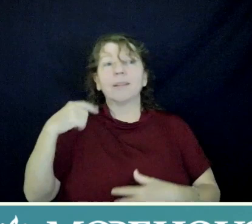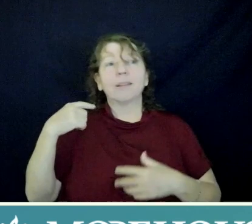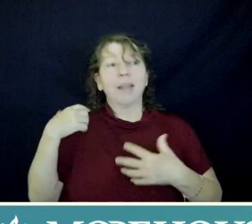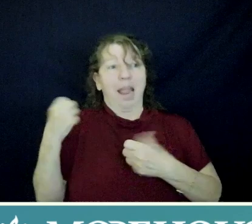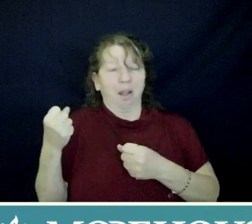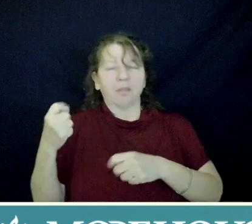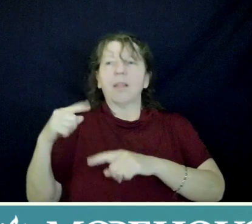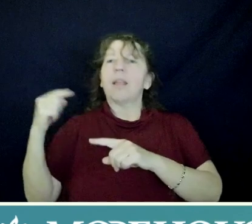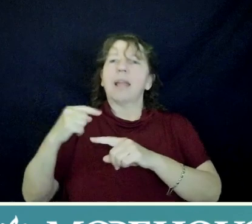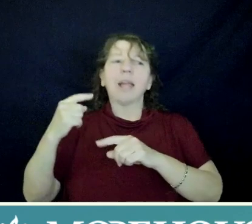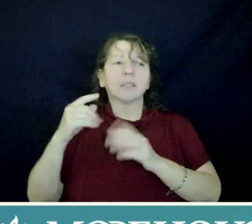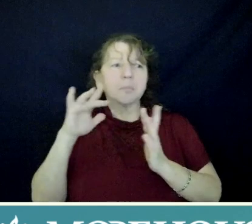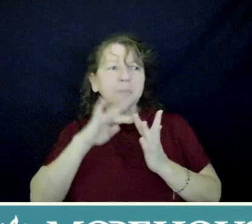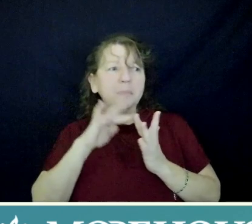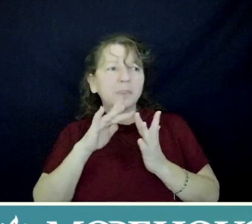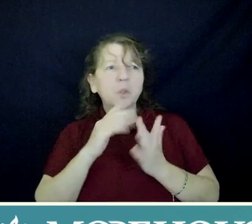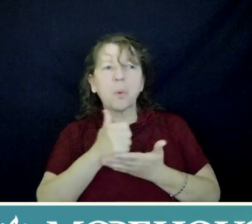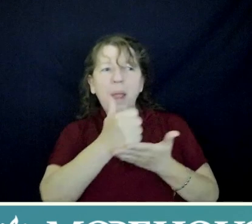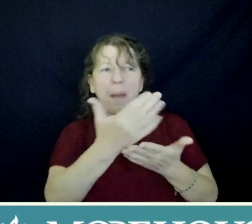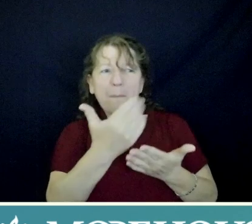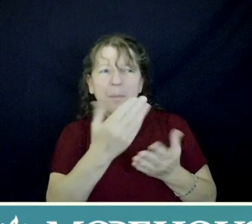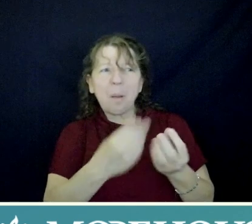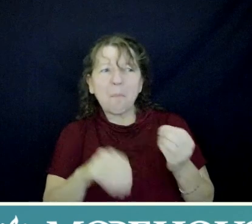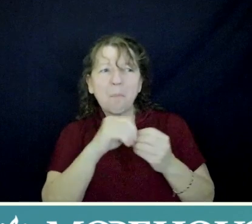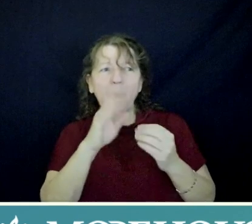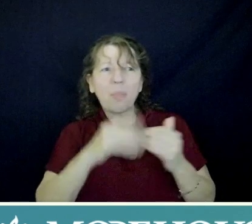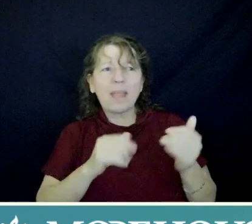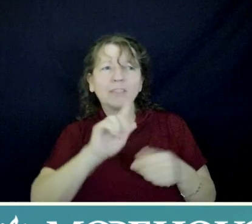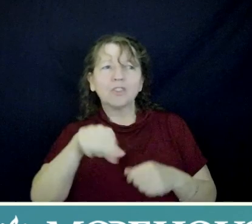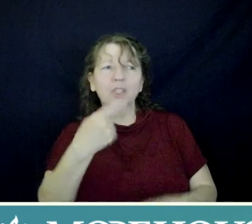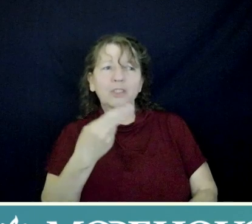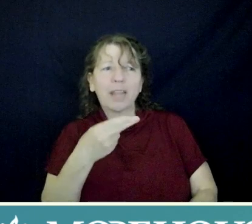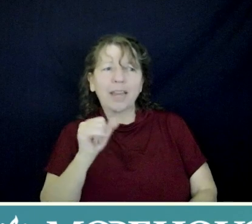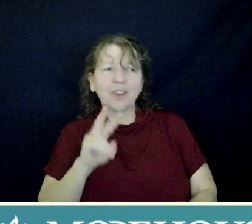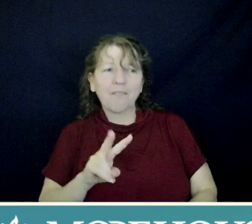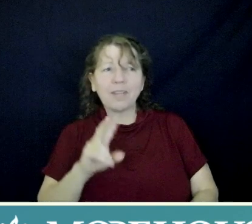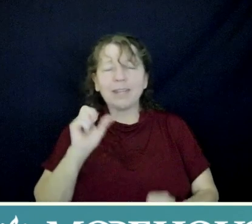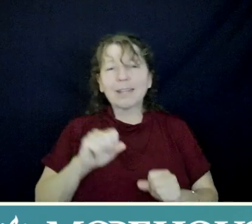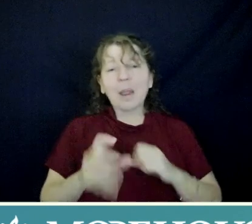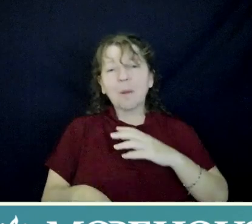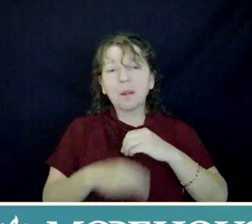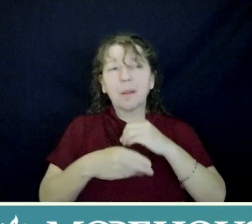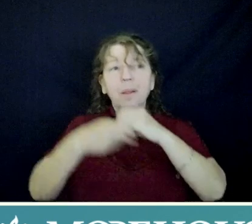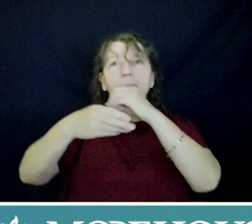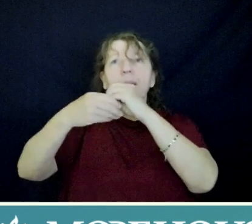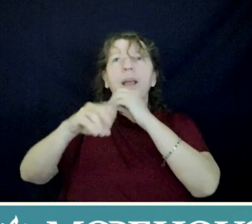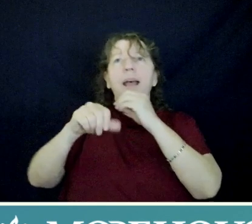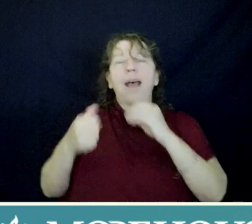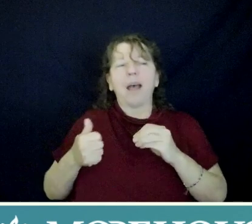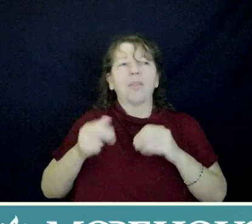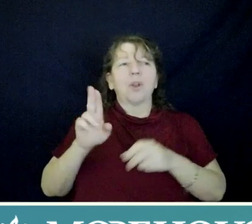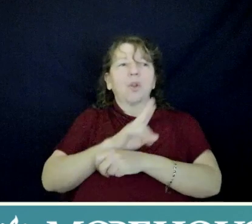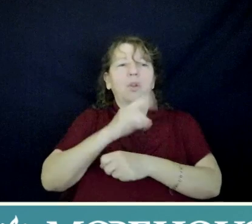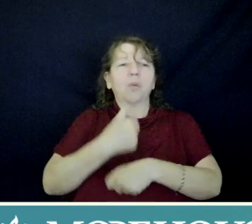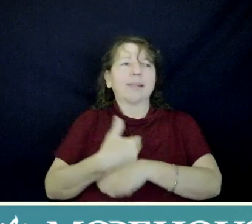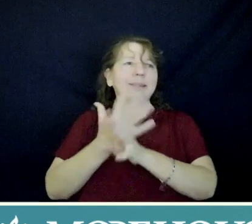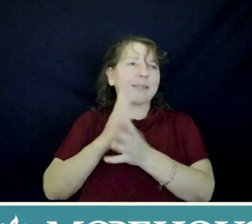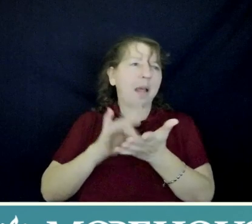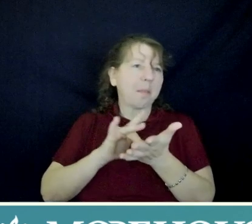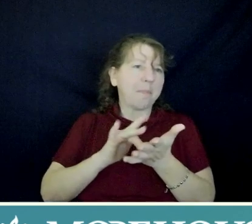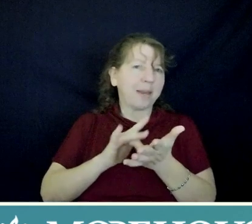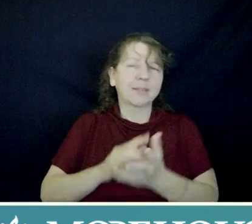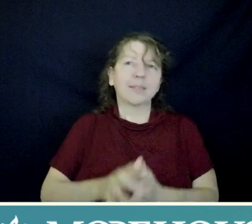work beyond HIV, but to allow other services to be provided through the telemedicine platform that we